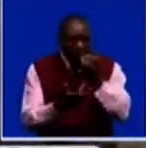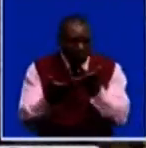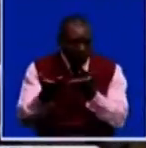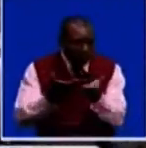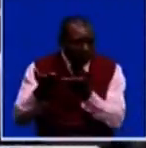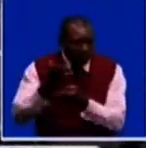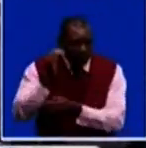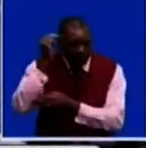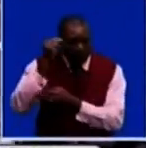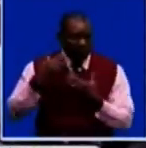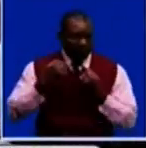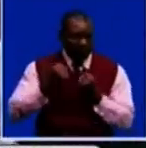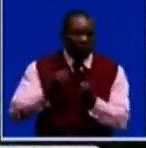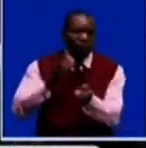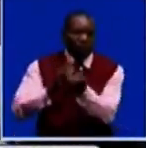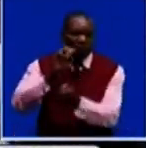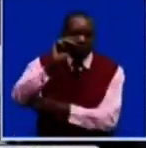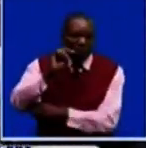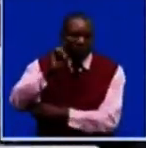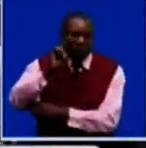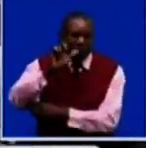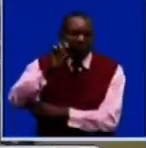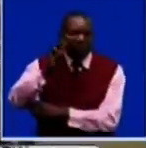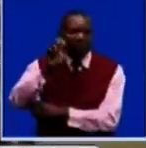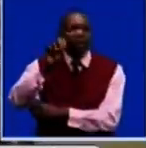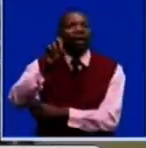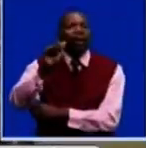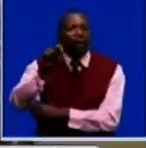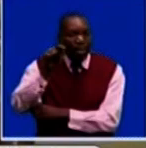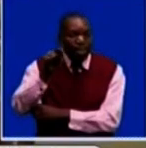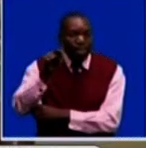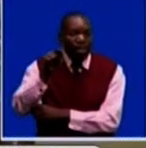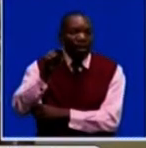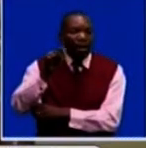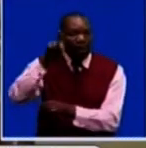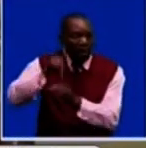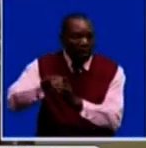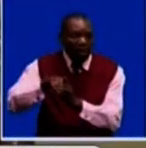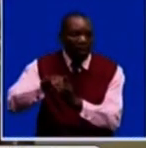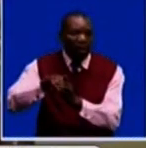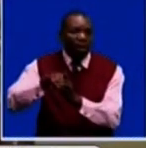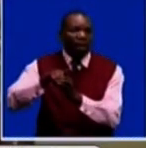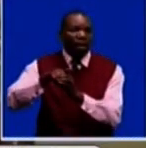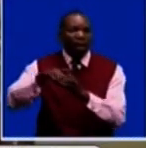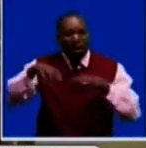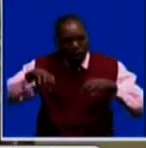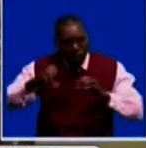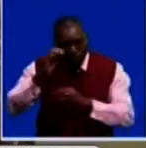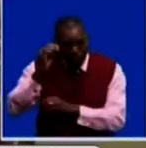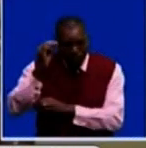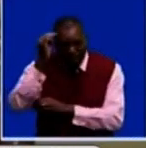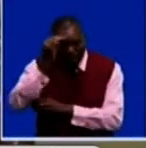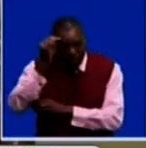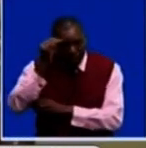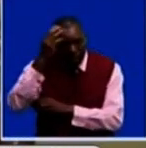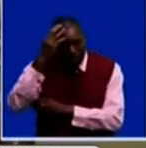Jabin Mulwanda, officiated at the candlelight service. And for us as a ministry, we continue to